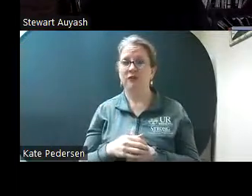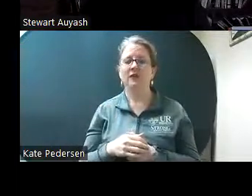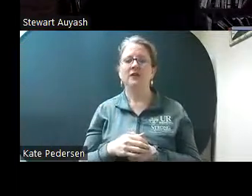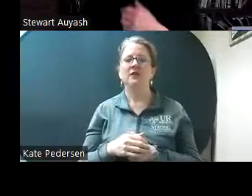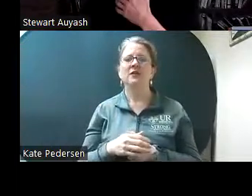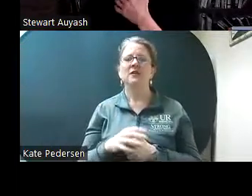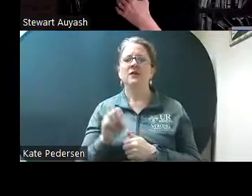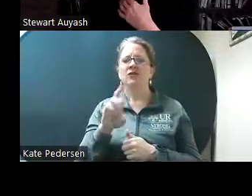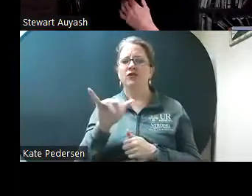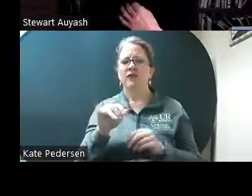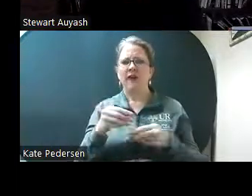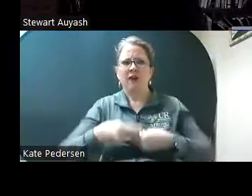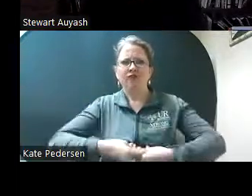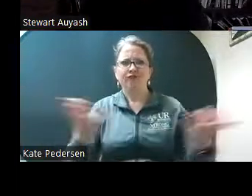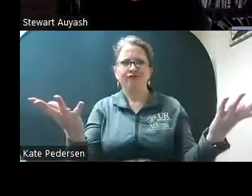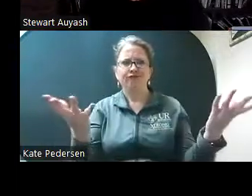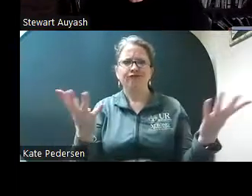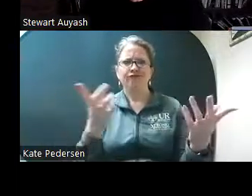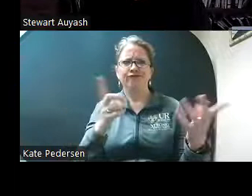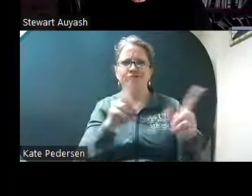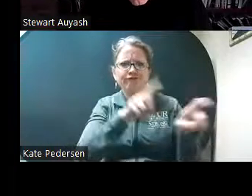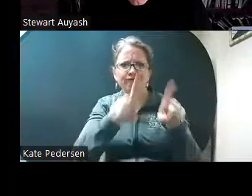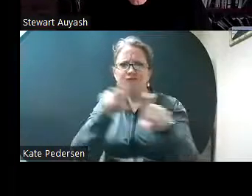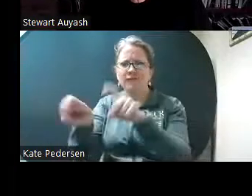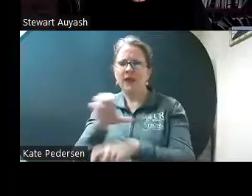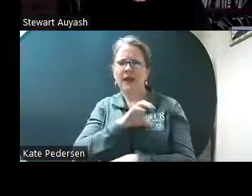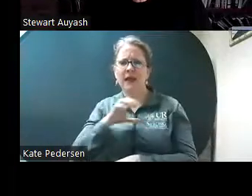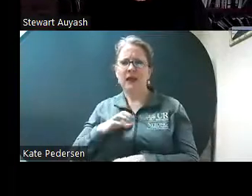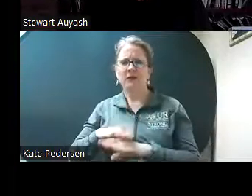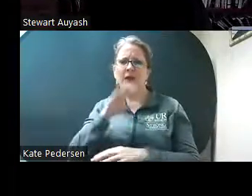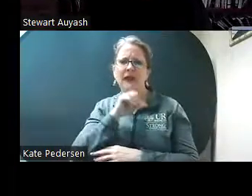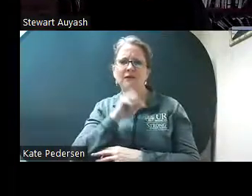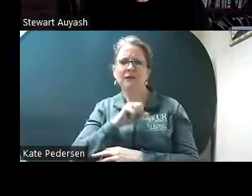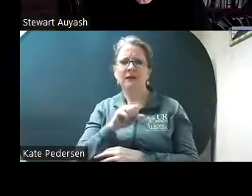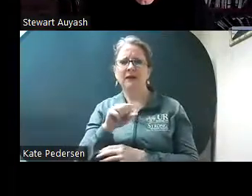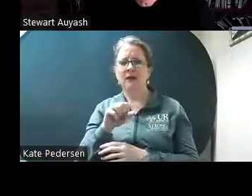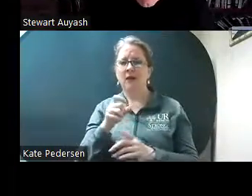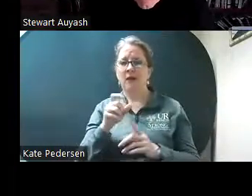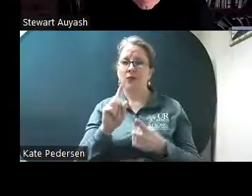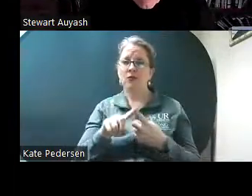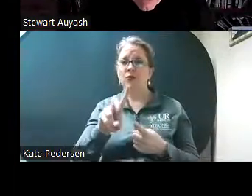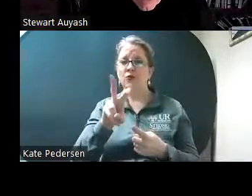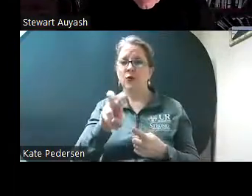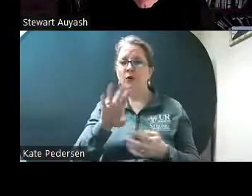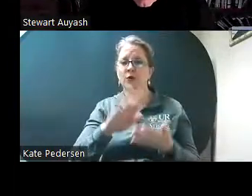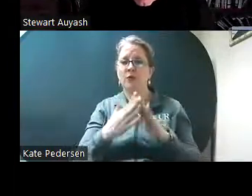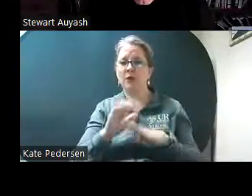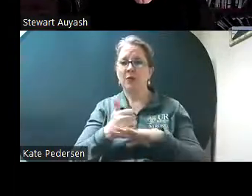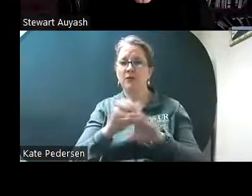A survey was conducted by the Council on Aging of 200 community-based organizations said that